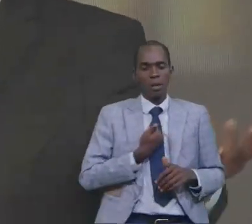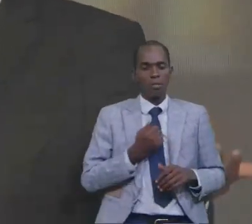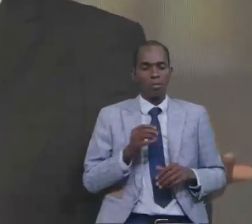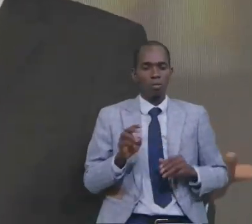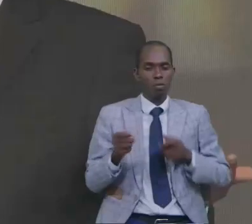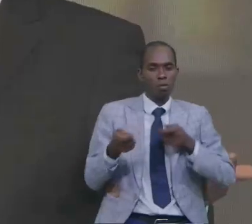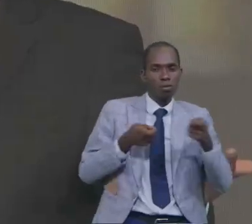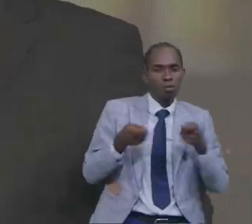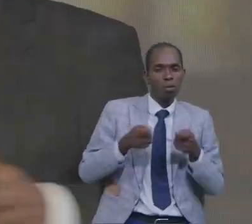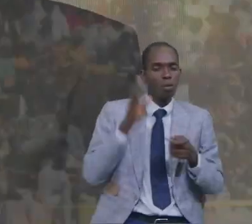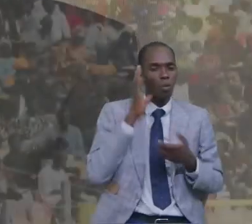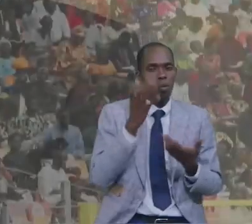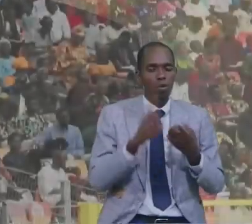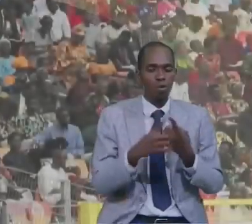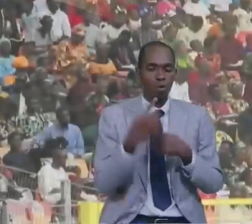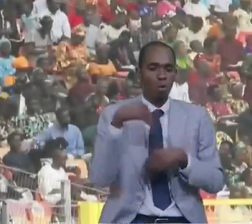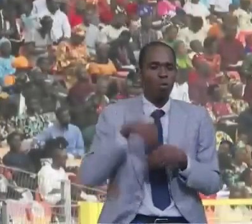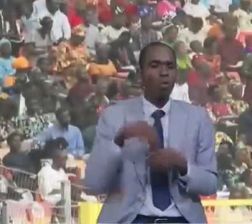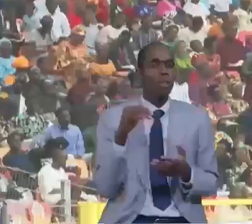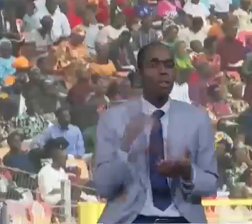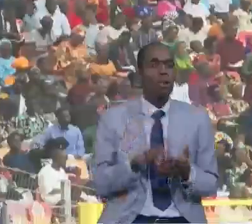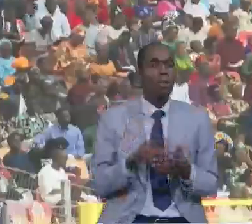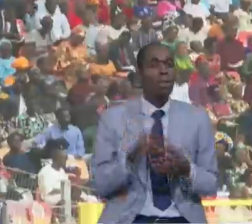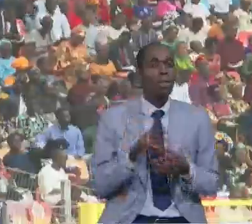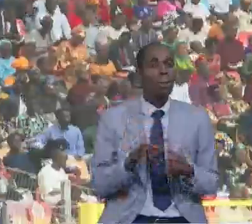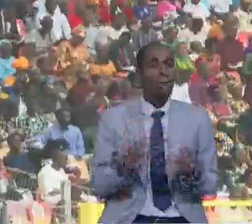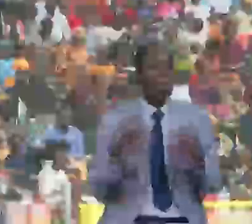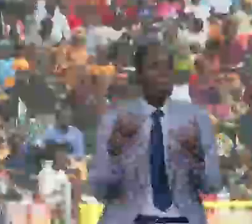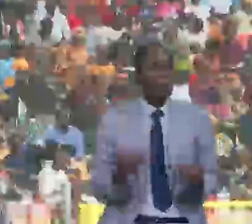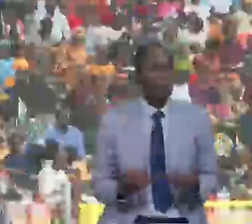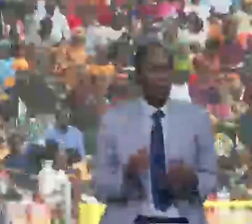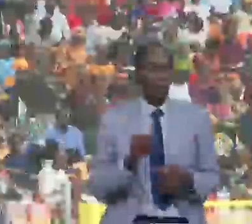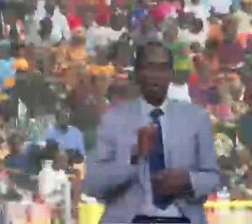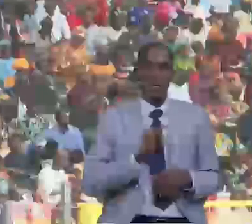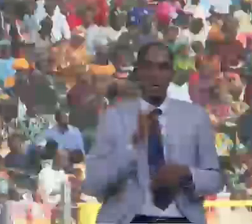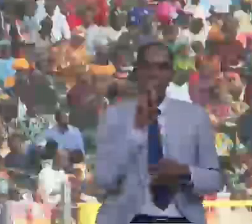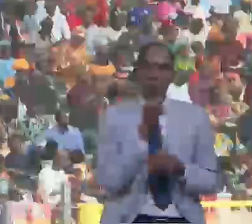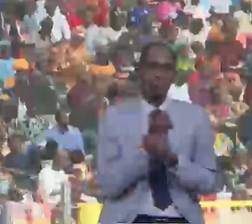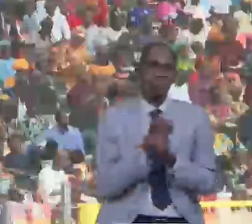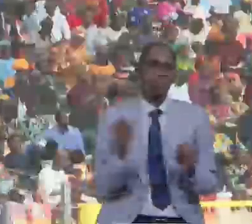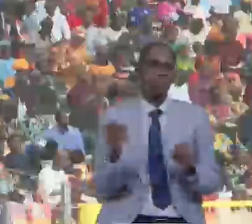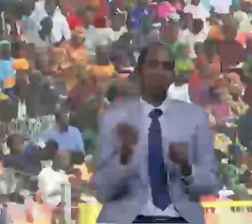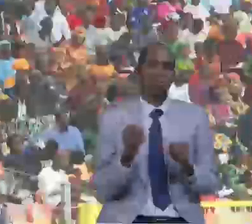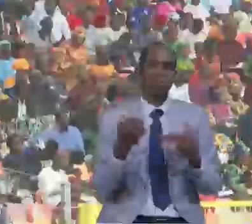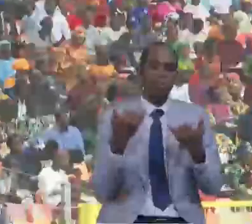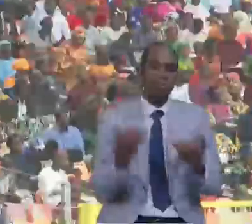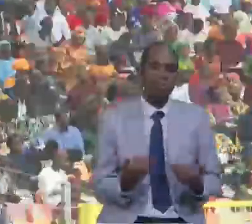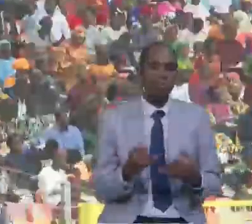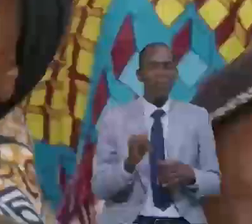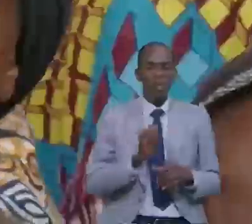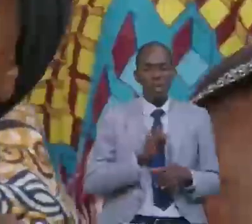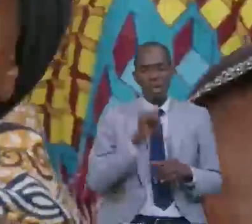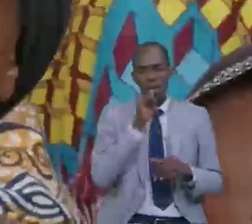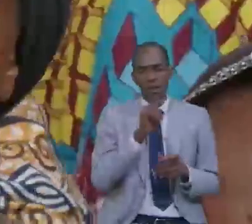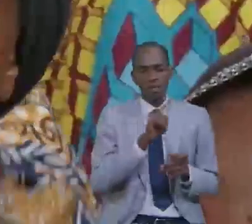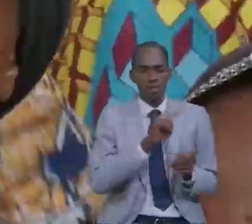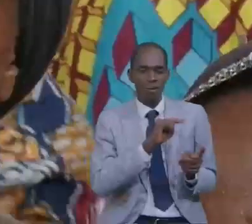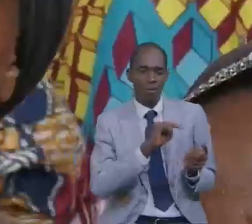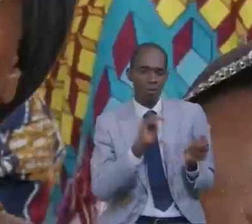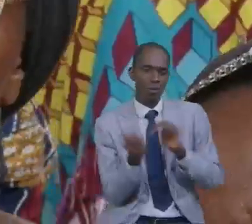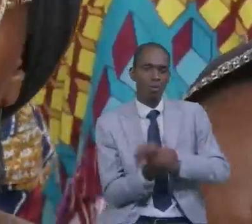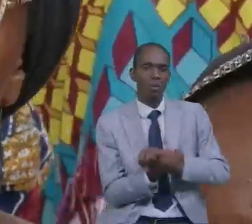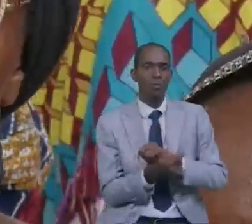I am transformed. Now the sins of the past, they are cancelled. And therefore, there's